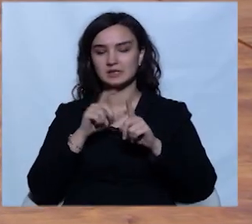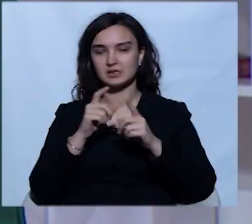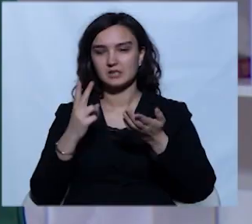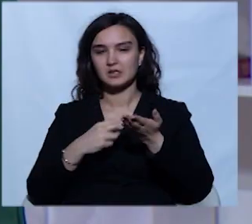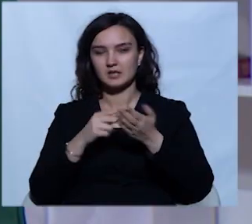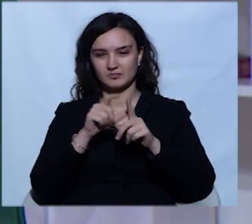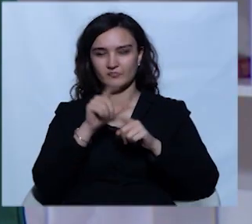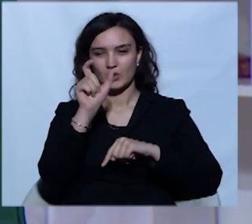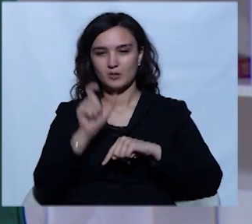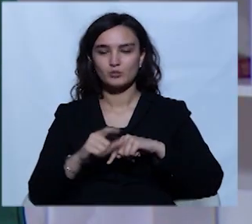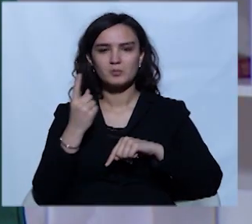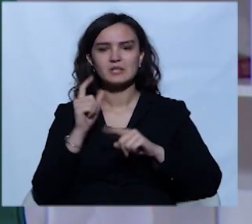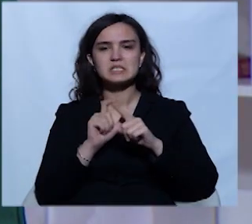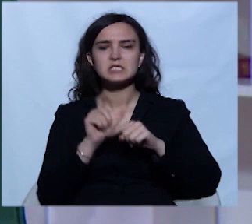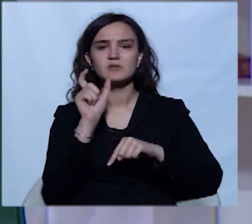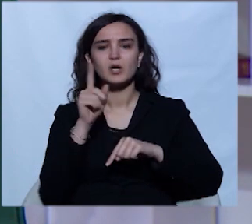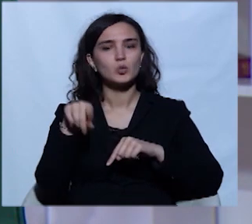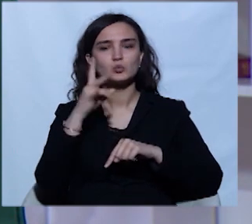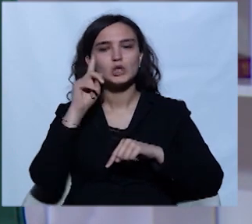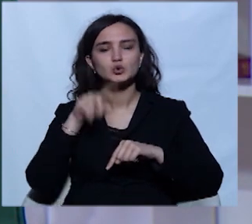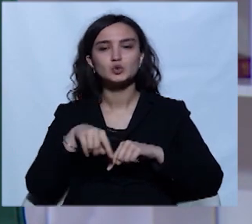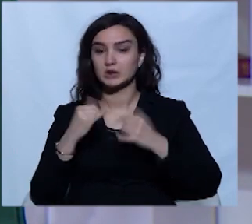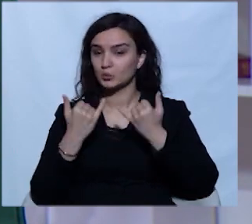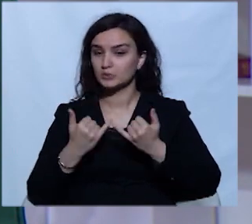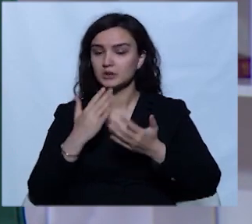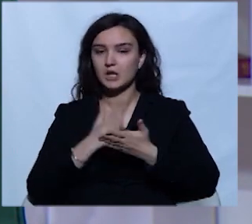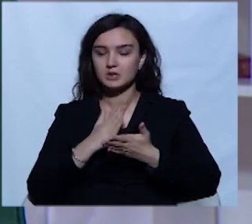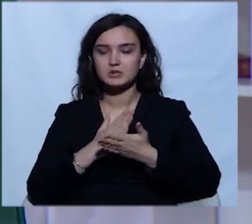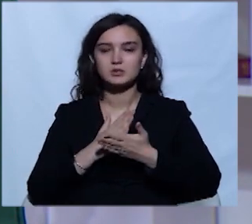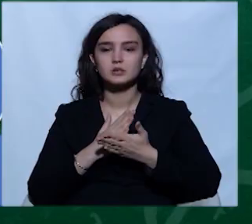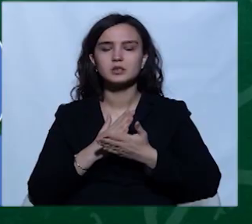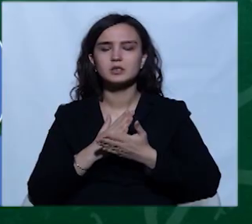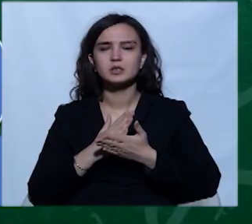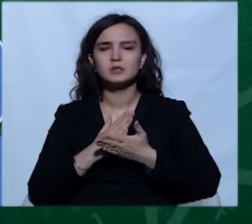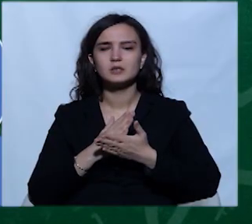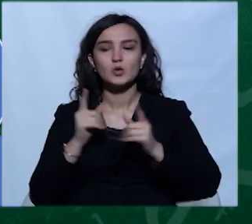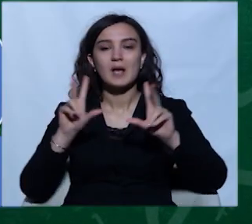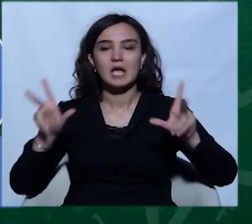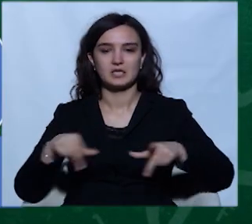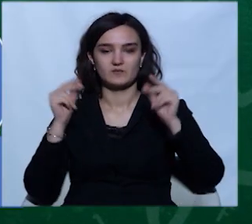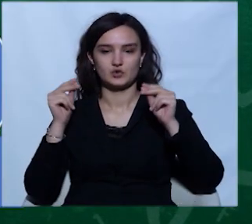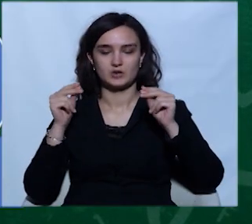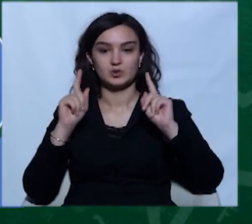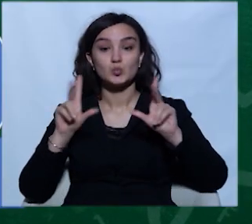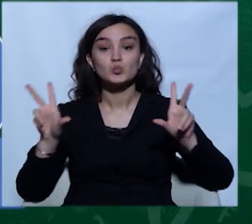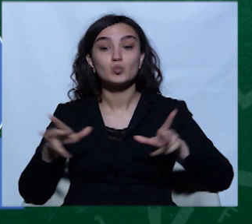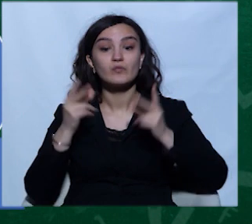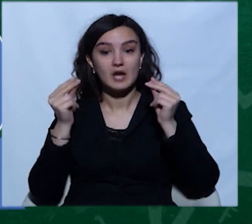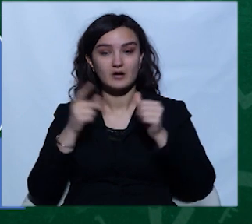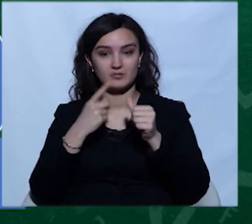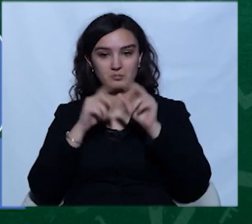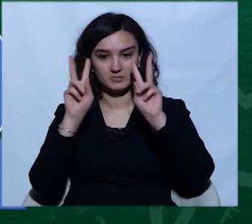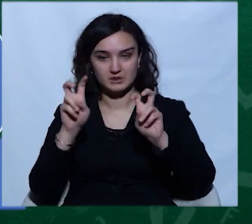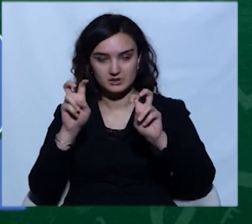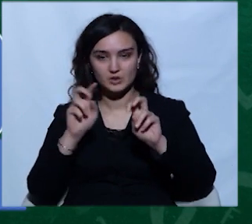vocabulary. The first word you'll need to know for today is to survive. To survive means